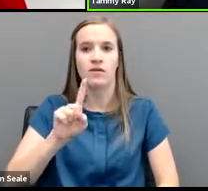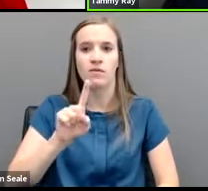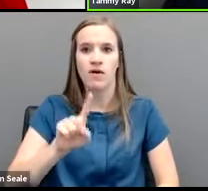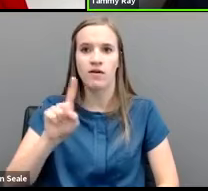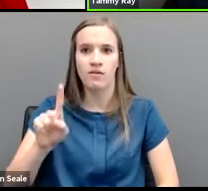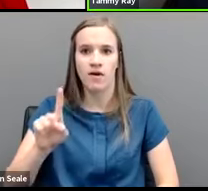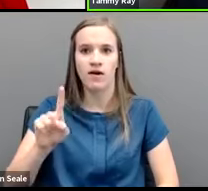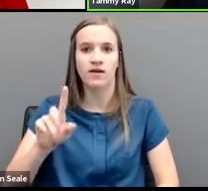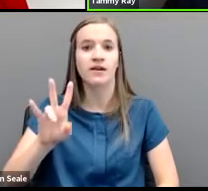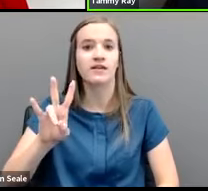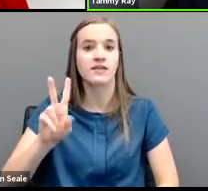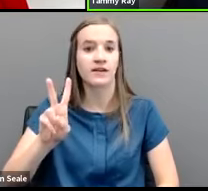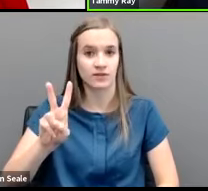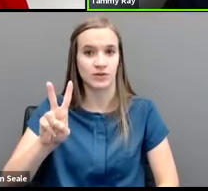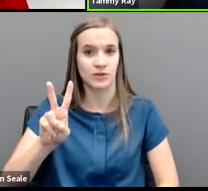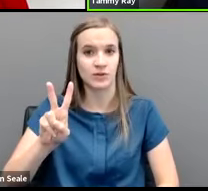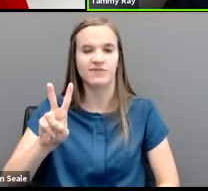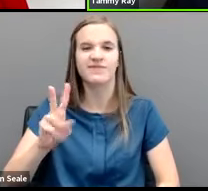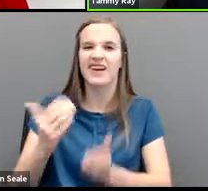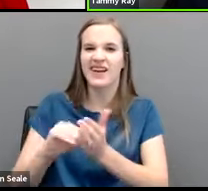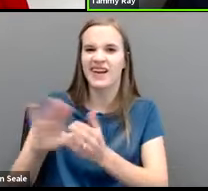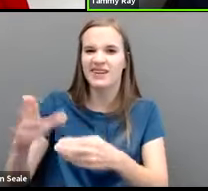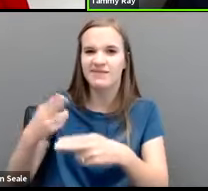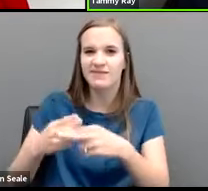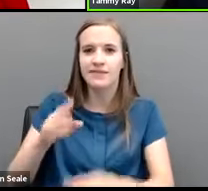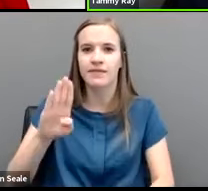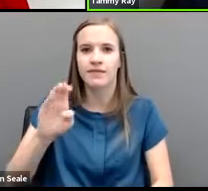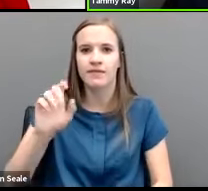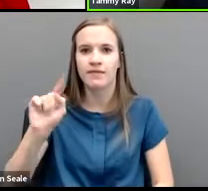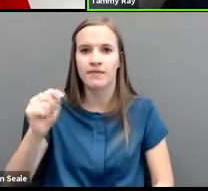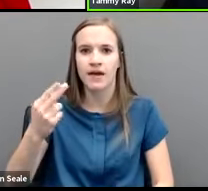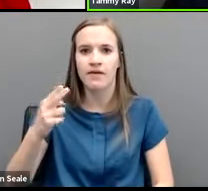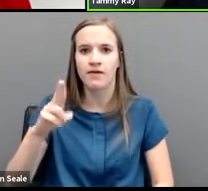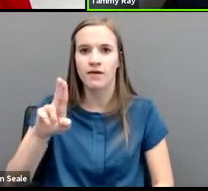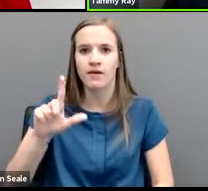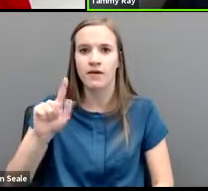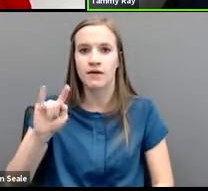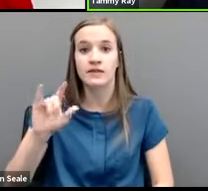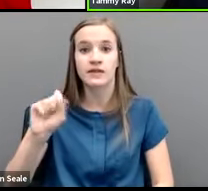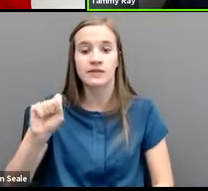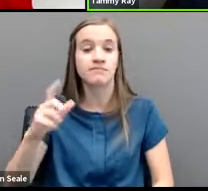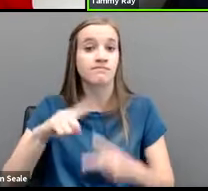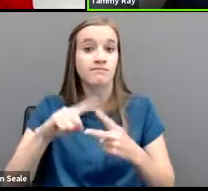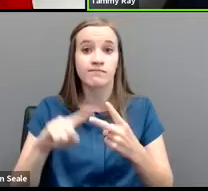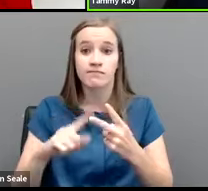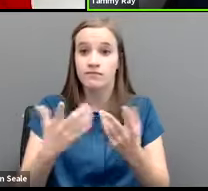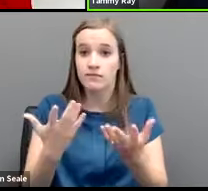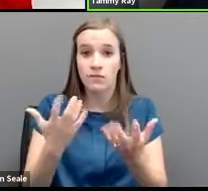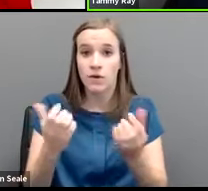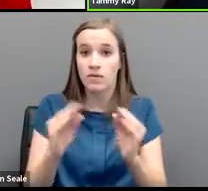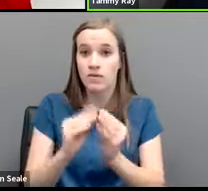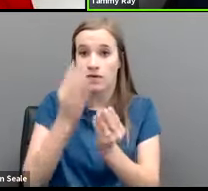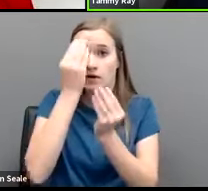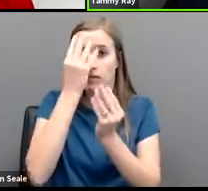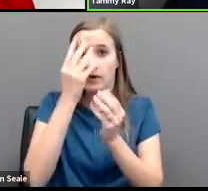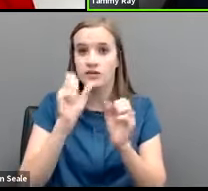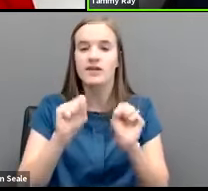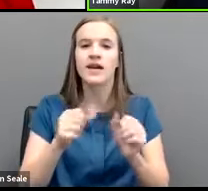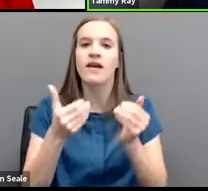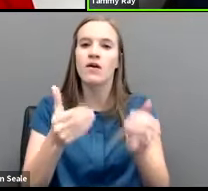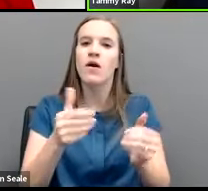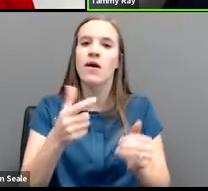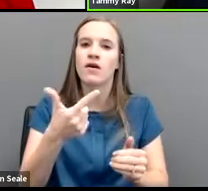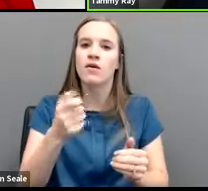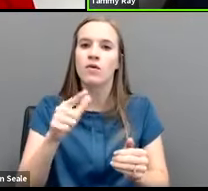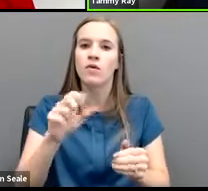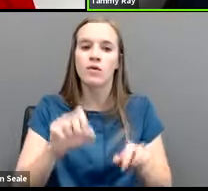208-287-1172, and that's Beth Altus. Or they can also go and just Google Idaho Home Choice, and it's going to take them directly